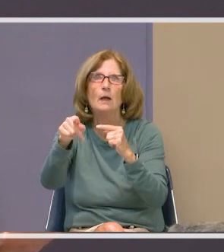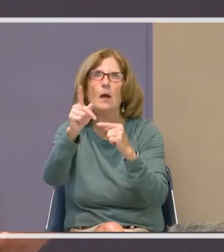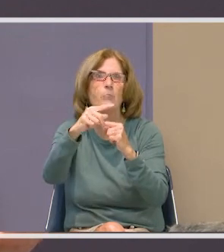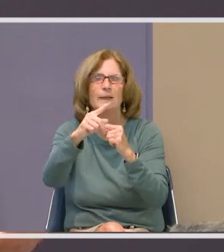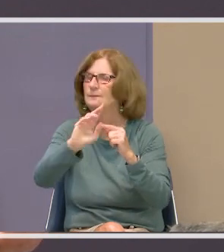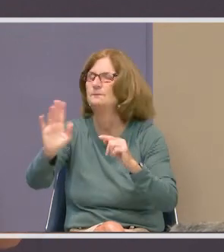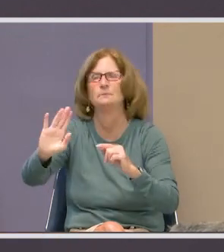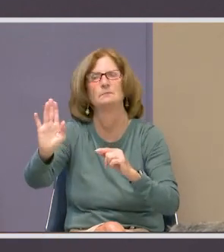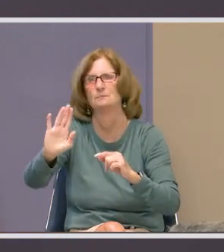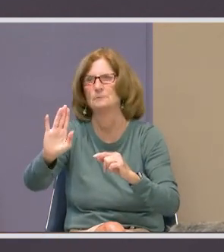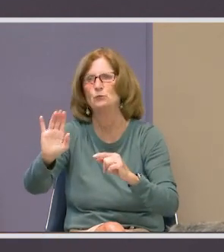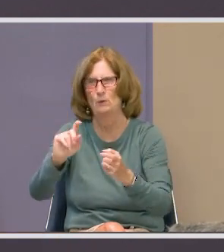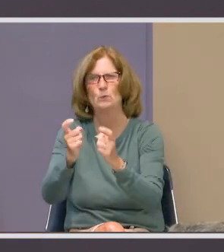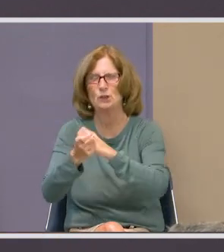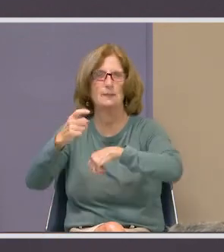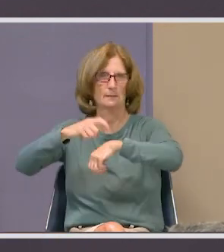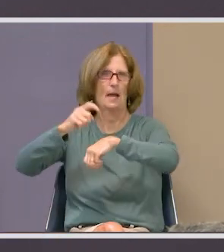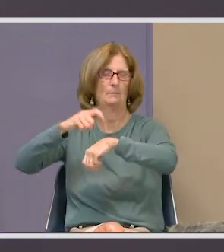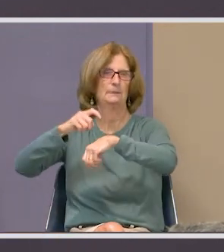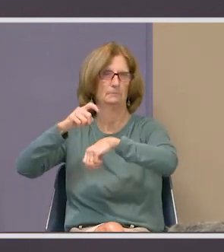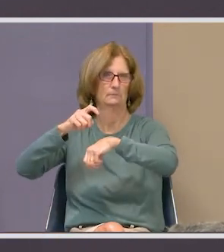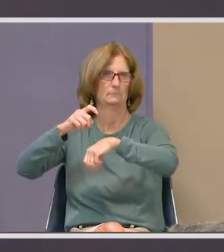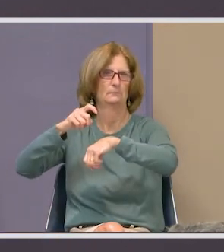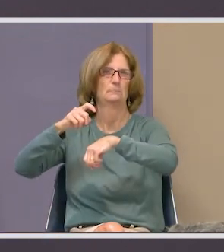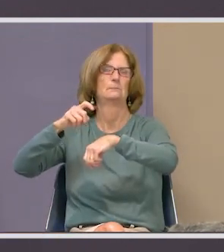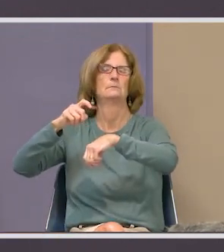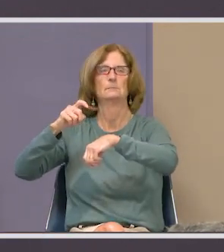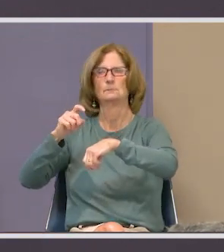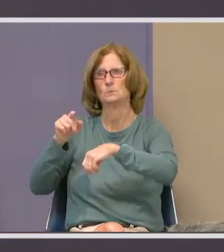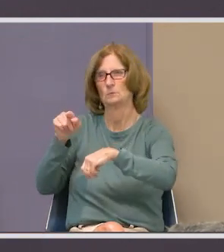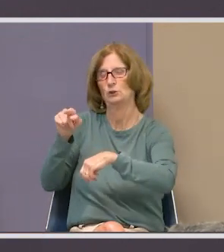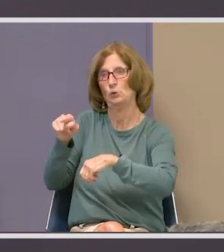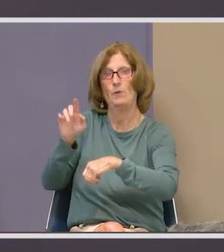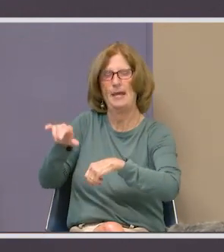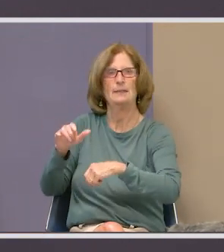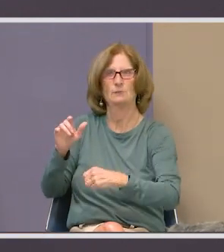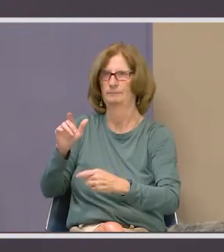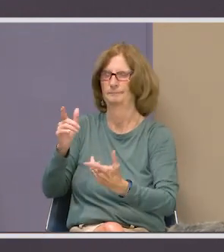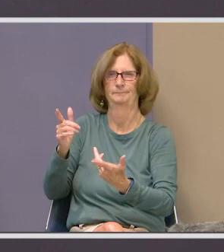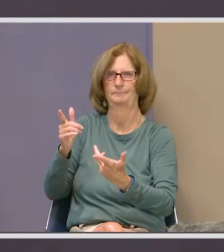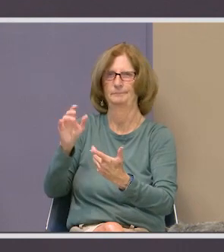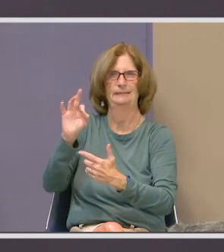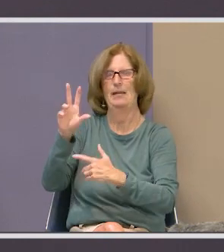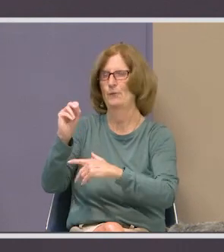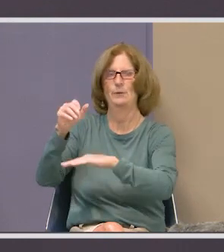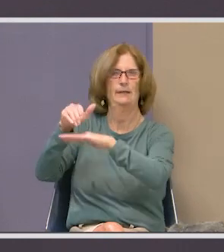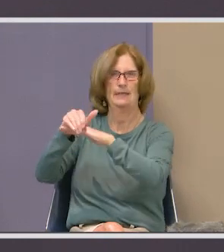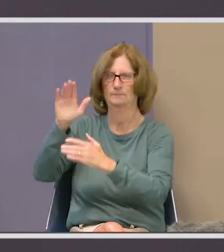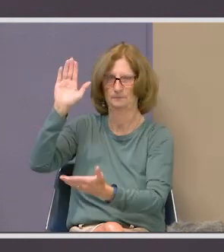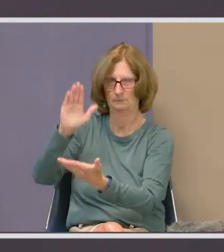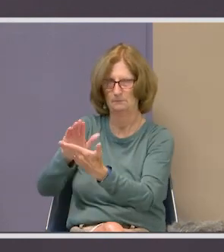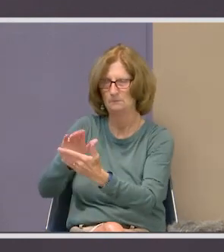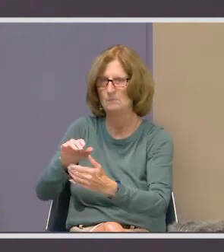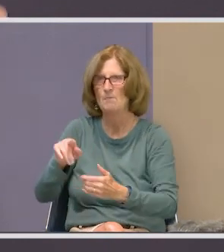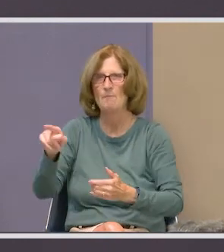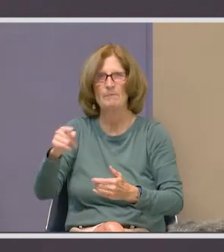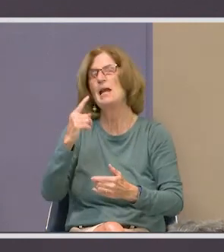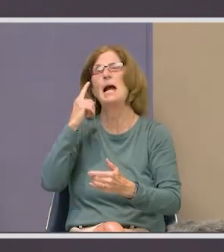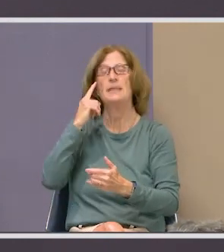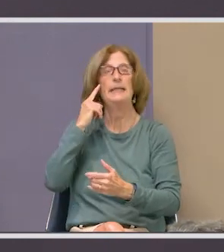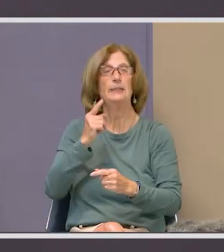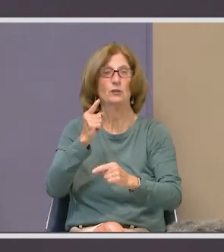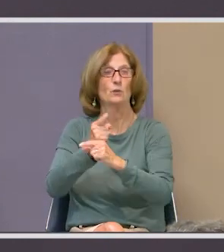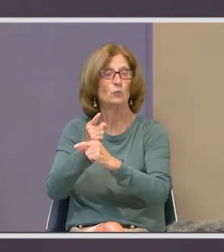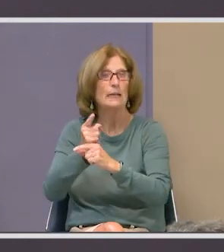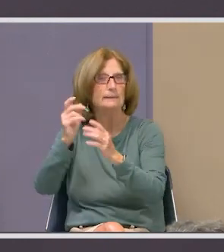signals operate. It's going to be better. It's going to be worse during AM congestion, without a doubt. Is that the right decision? I think so. I don't know